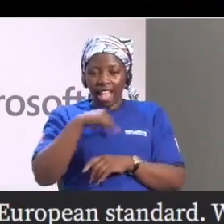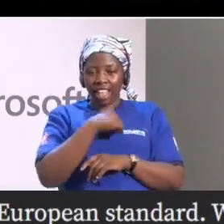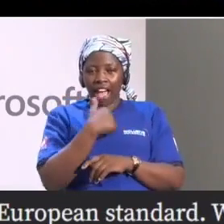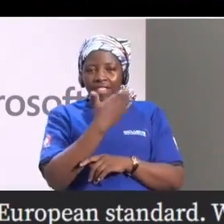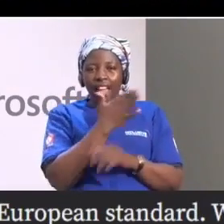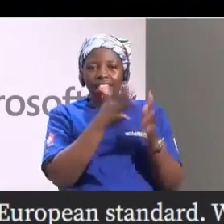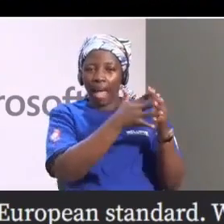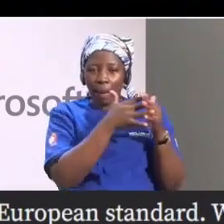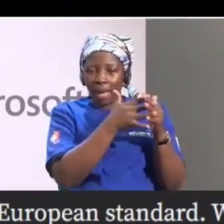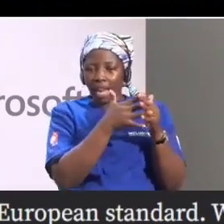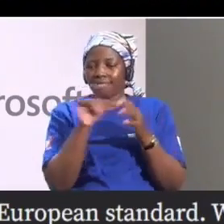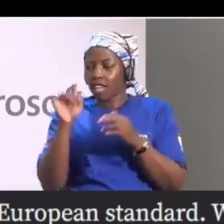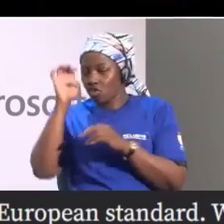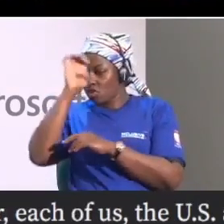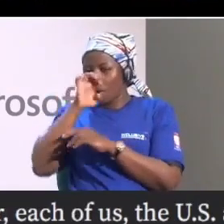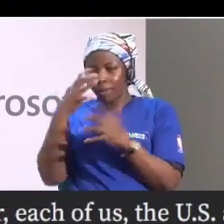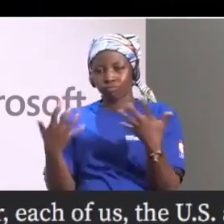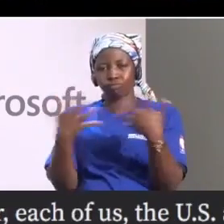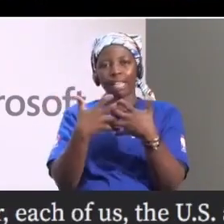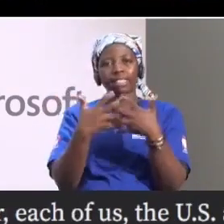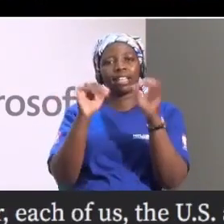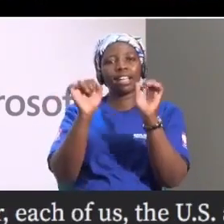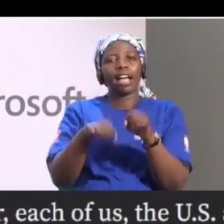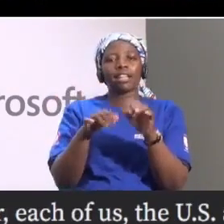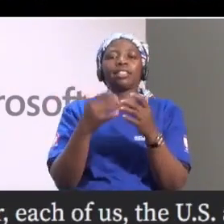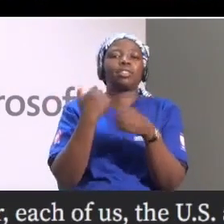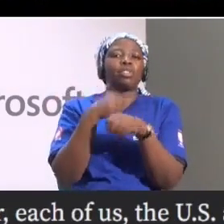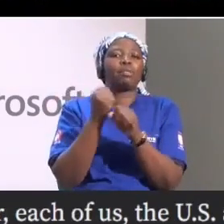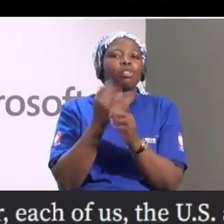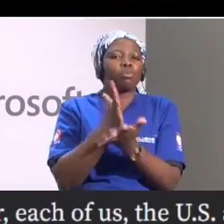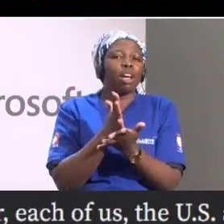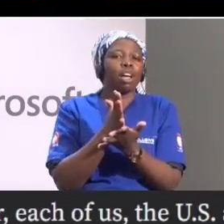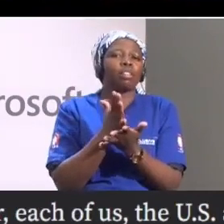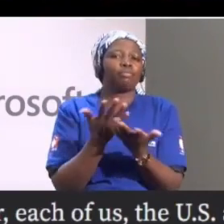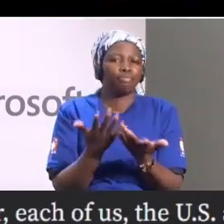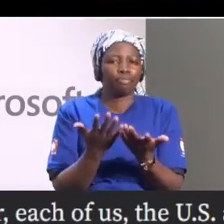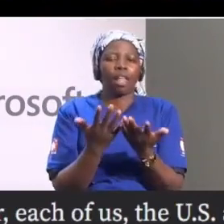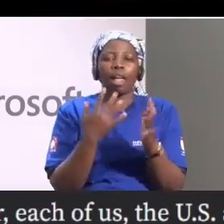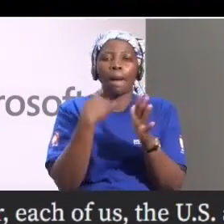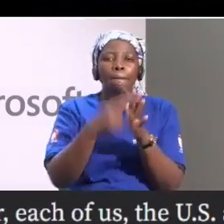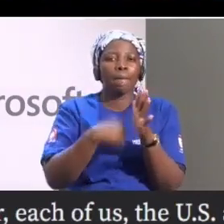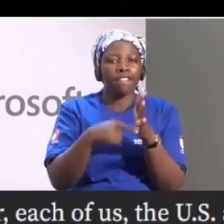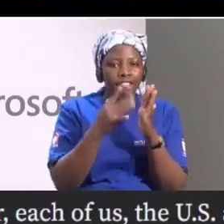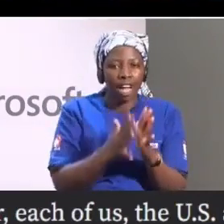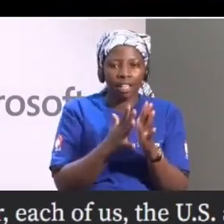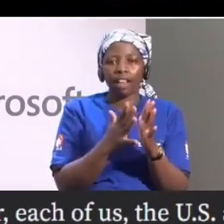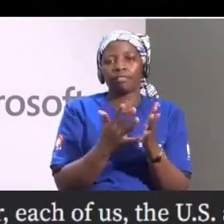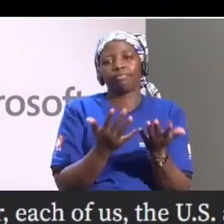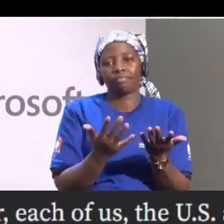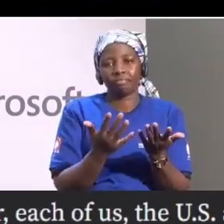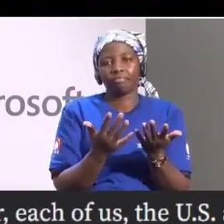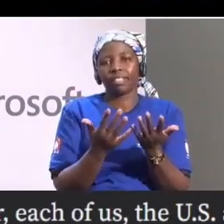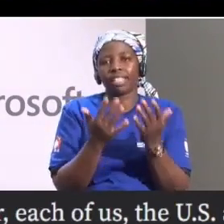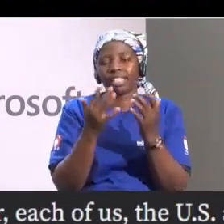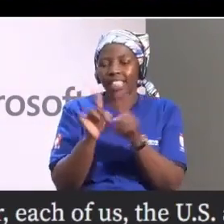the US would be compatible, at least, in order to ensure that manufacturers would and